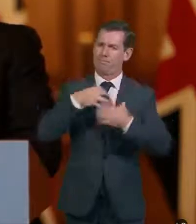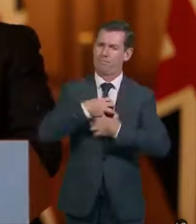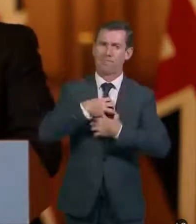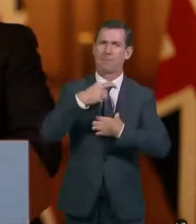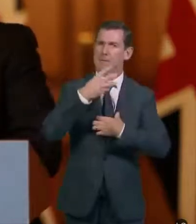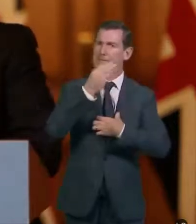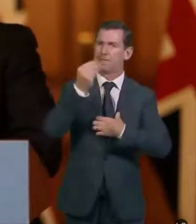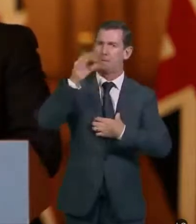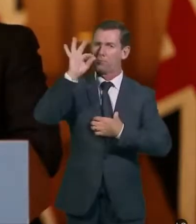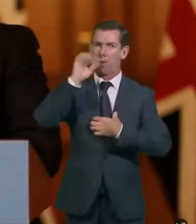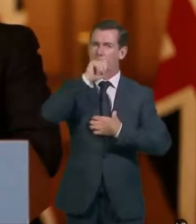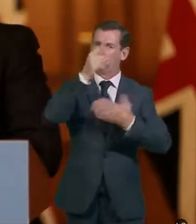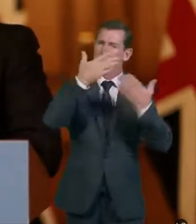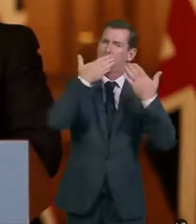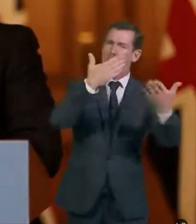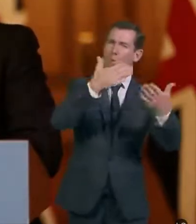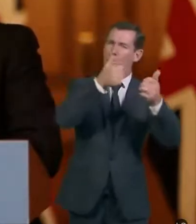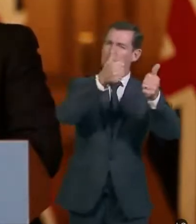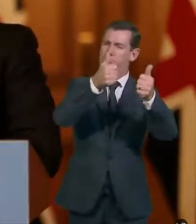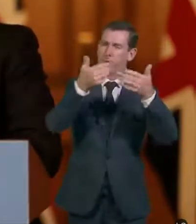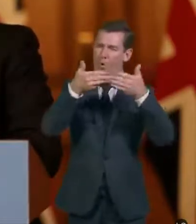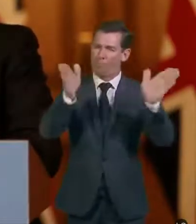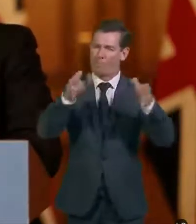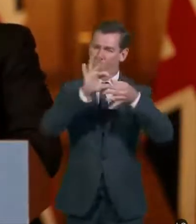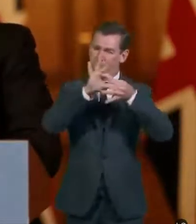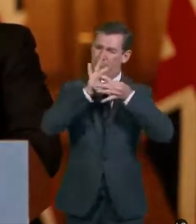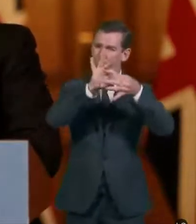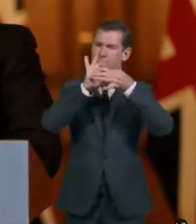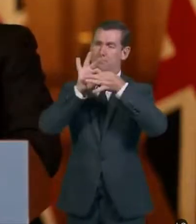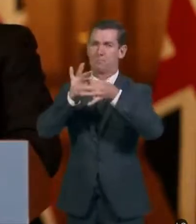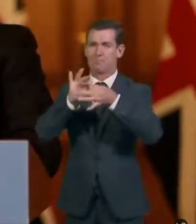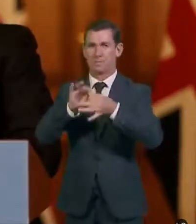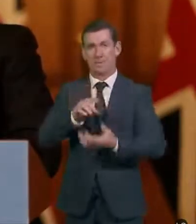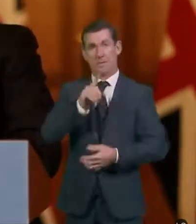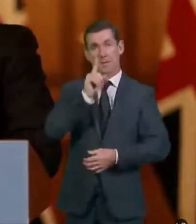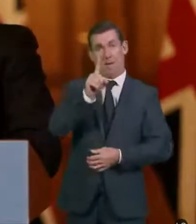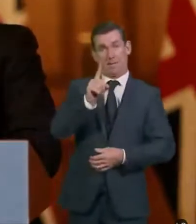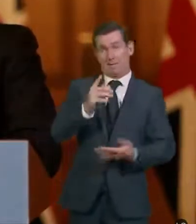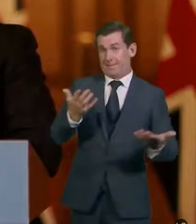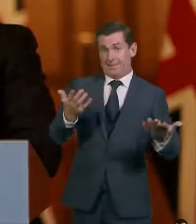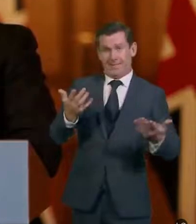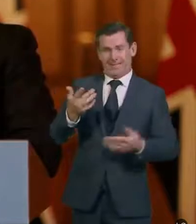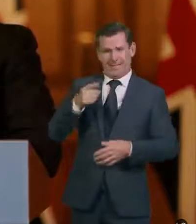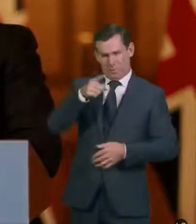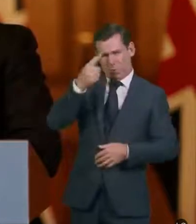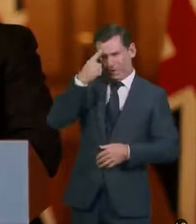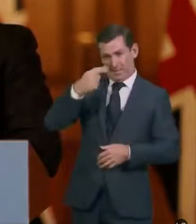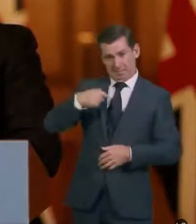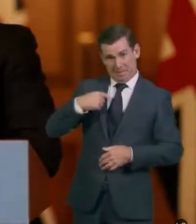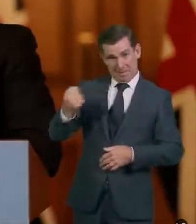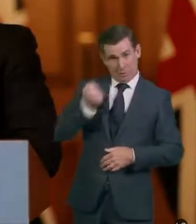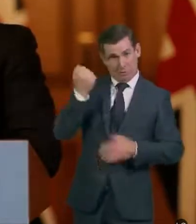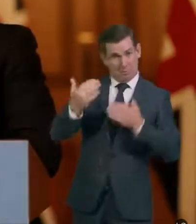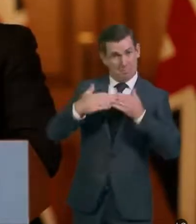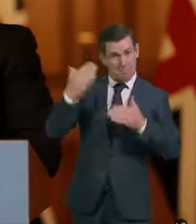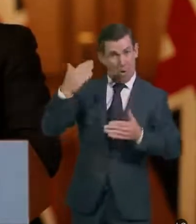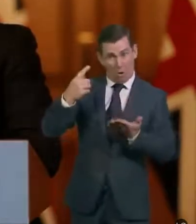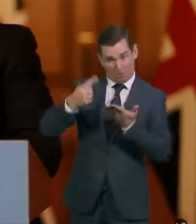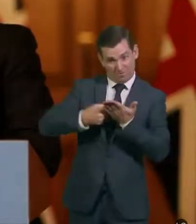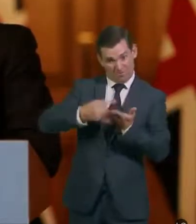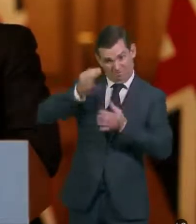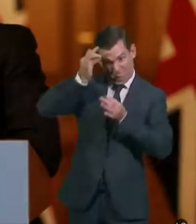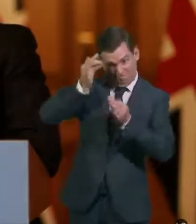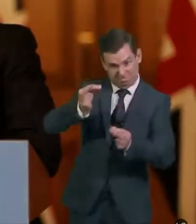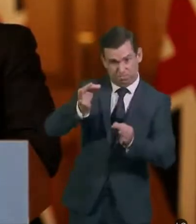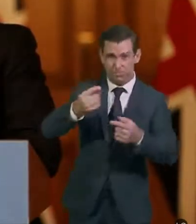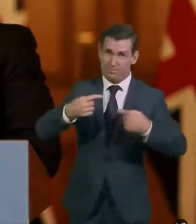as I say, you call for more draconian measures. Sam, be in no doubt the government stands ready to apply